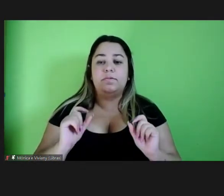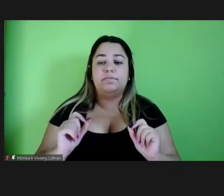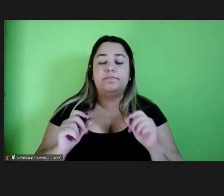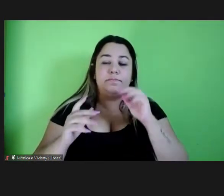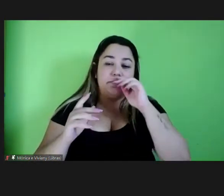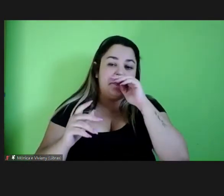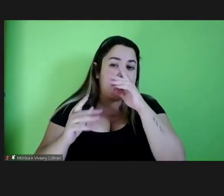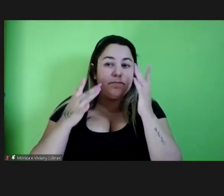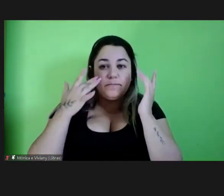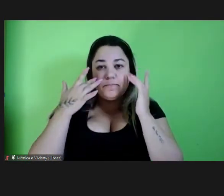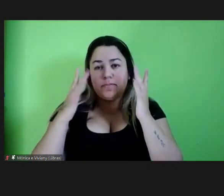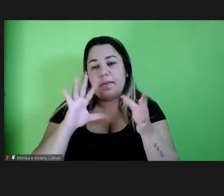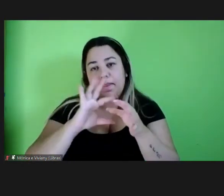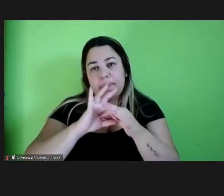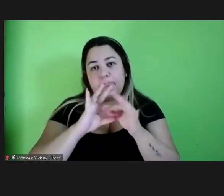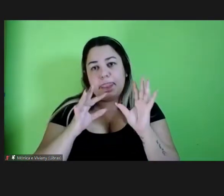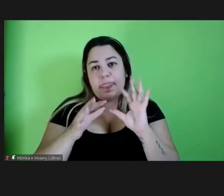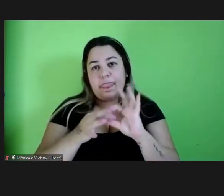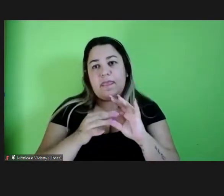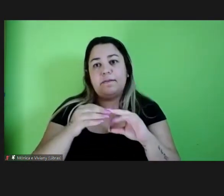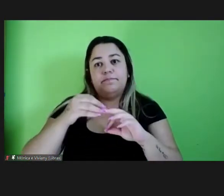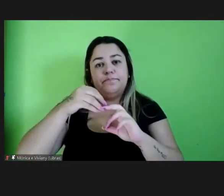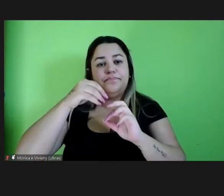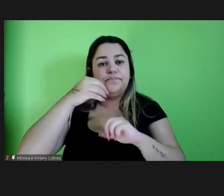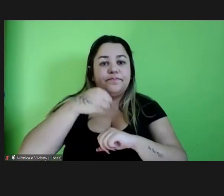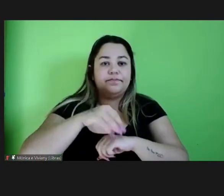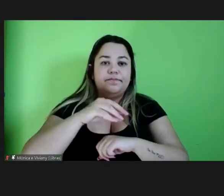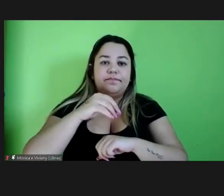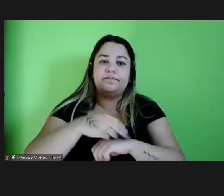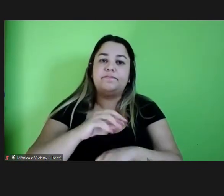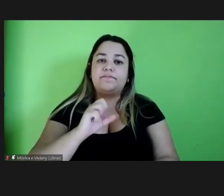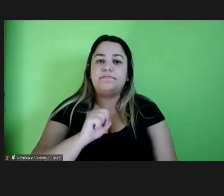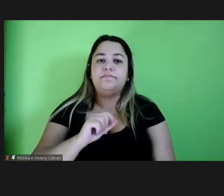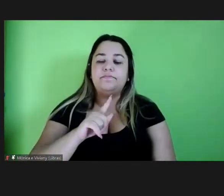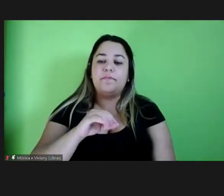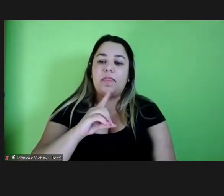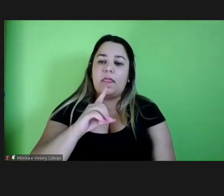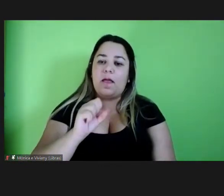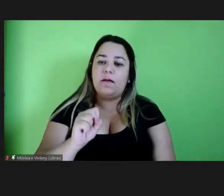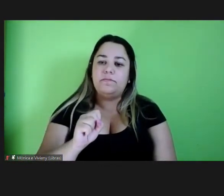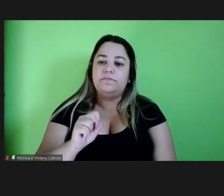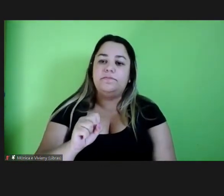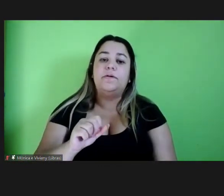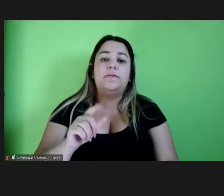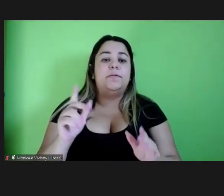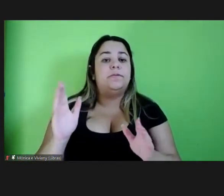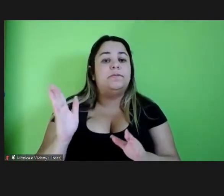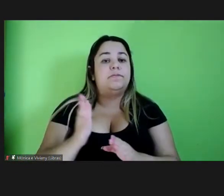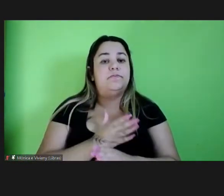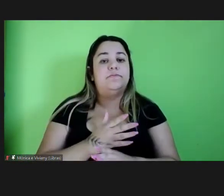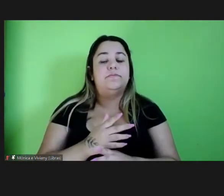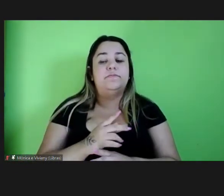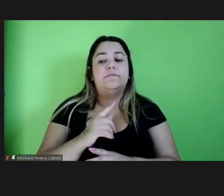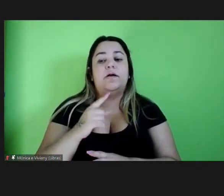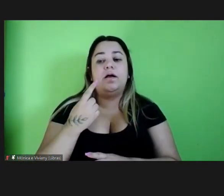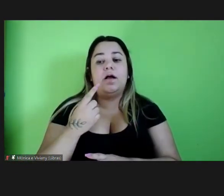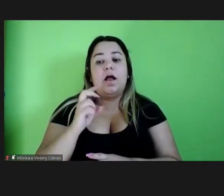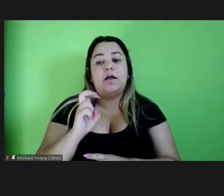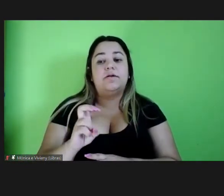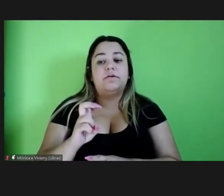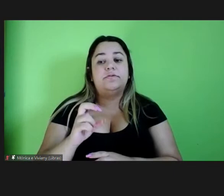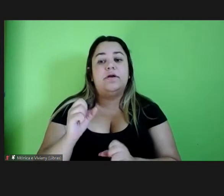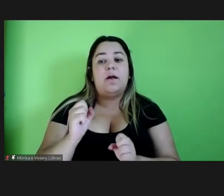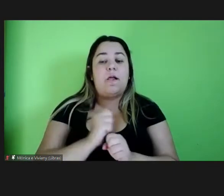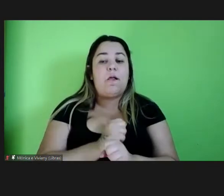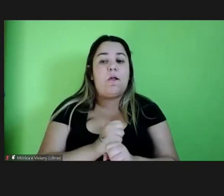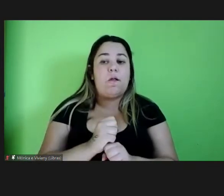slides, I have, over the last 15 years, developed and led the diabetes module at the